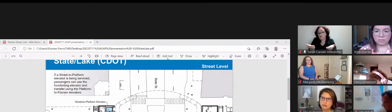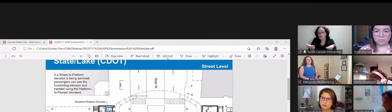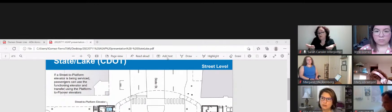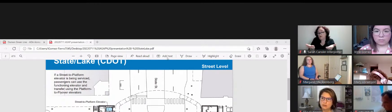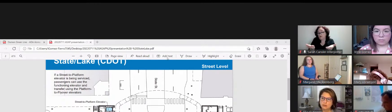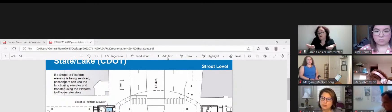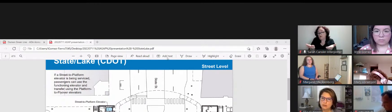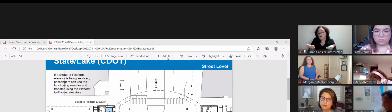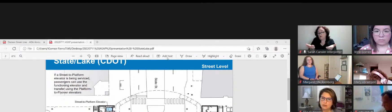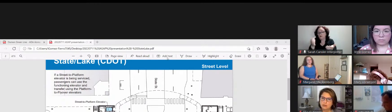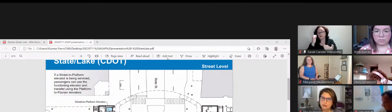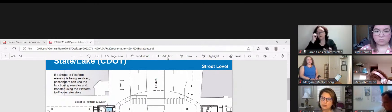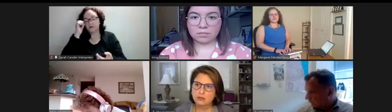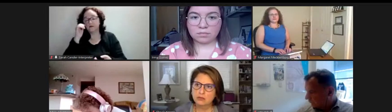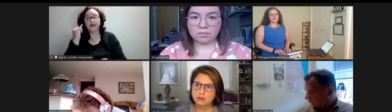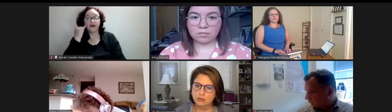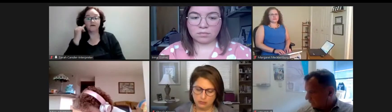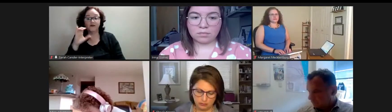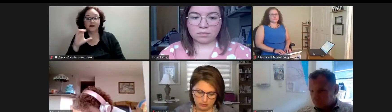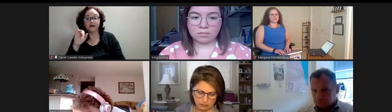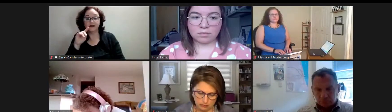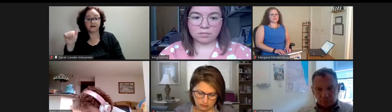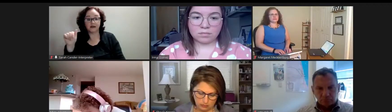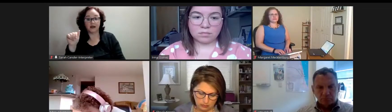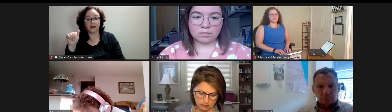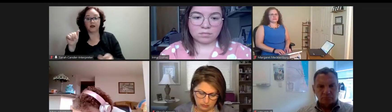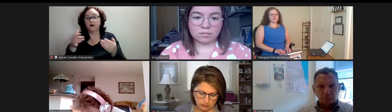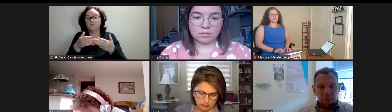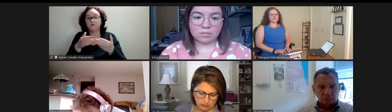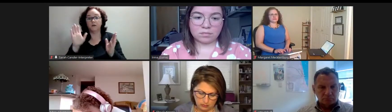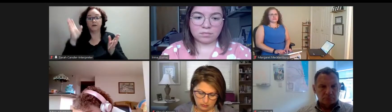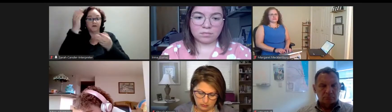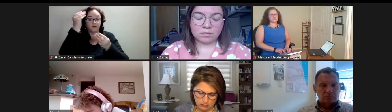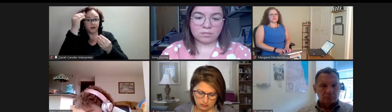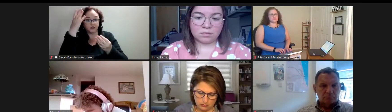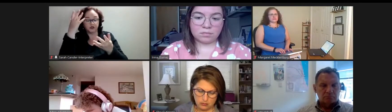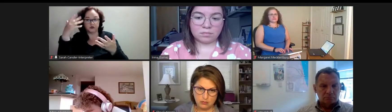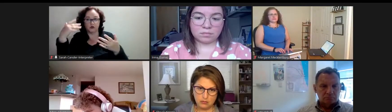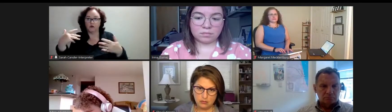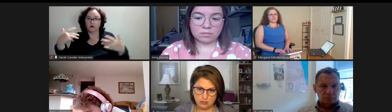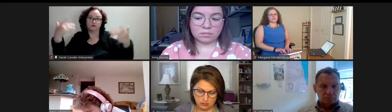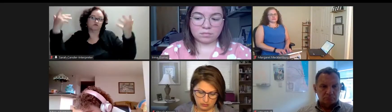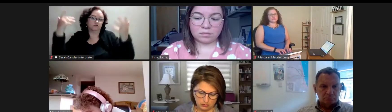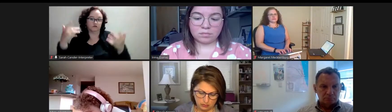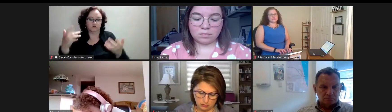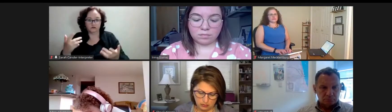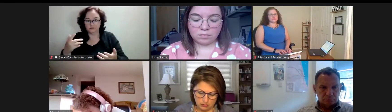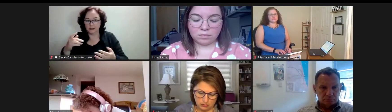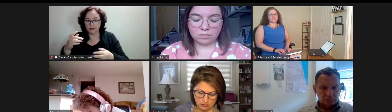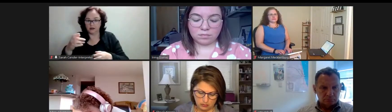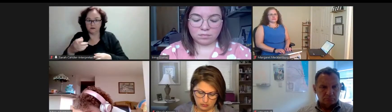if CTA's public information or whoever the designated person would be,